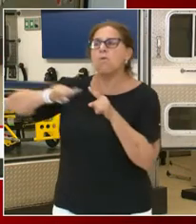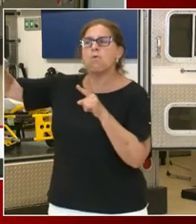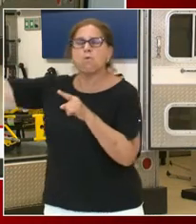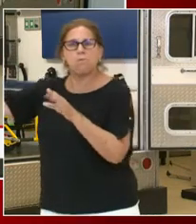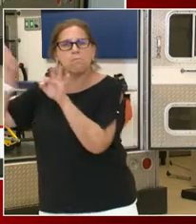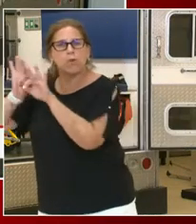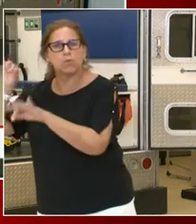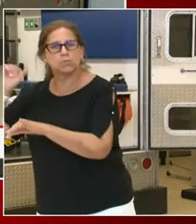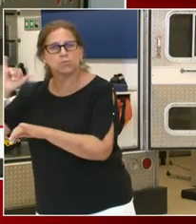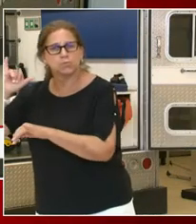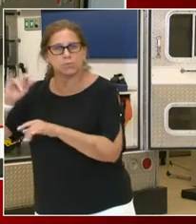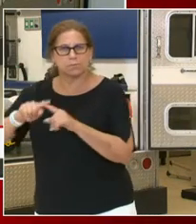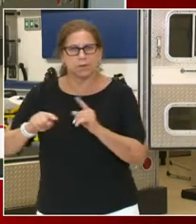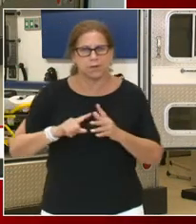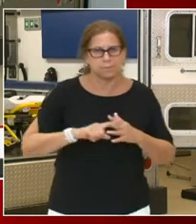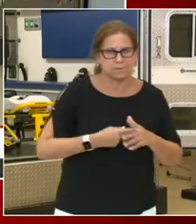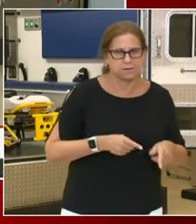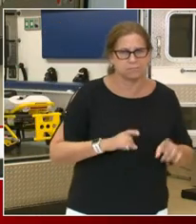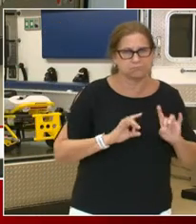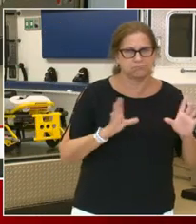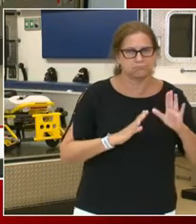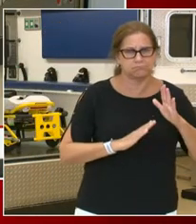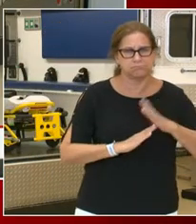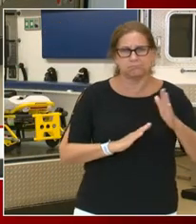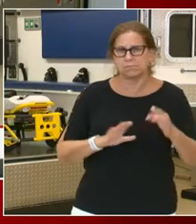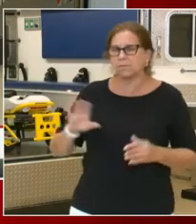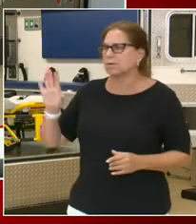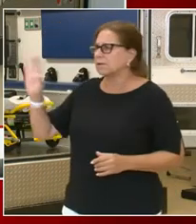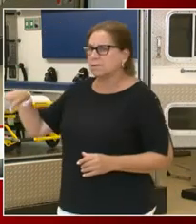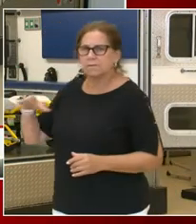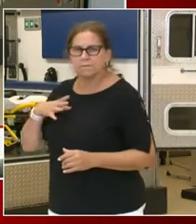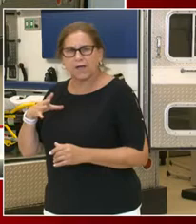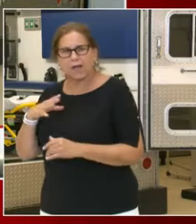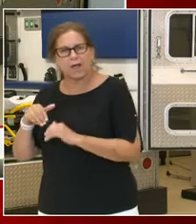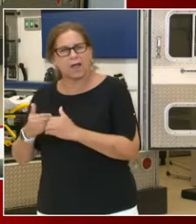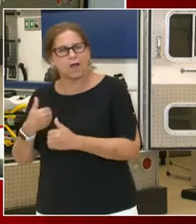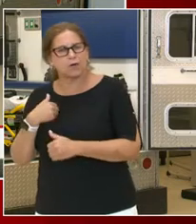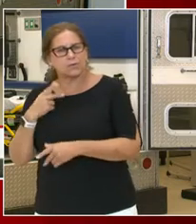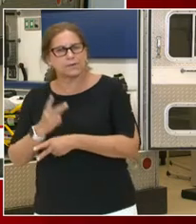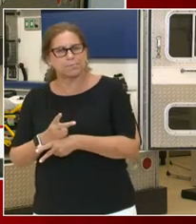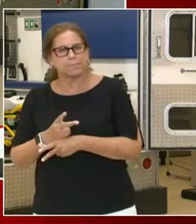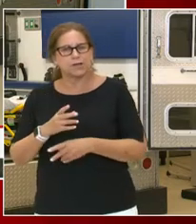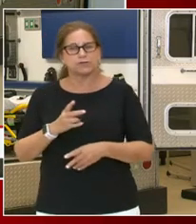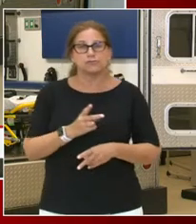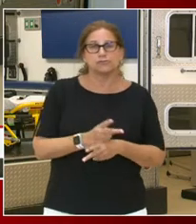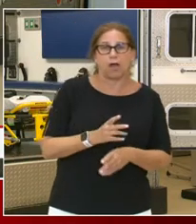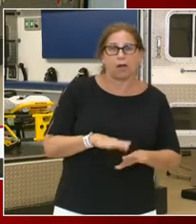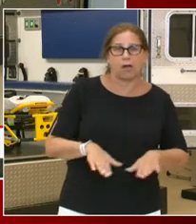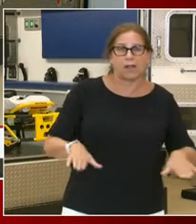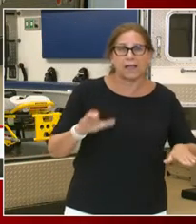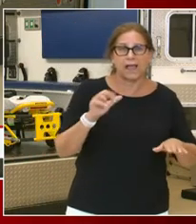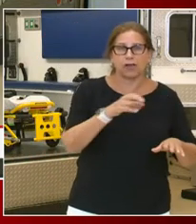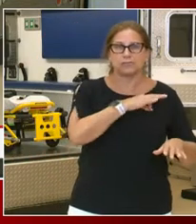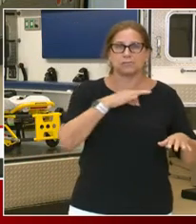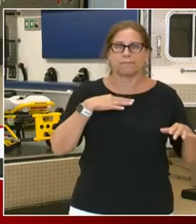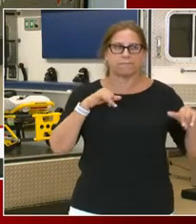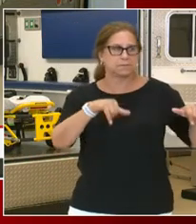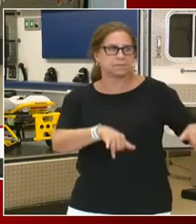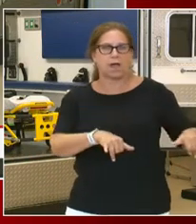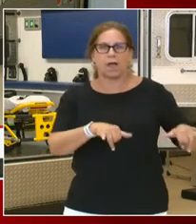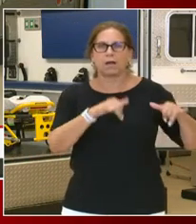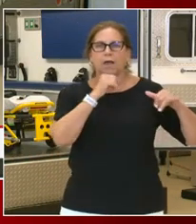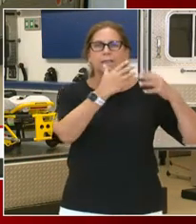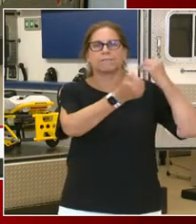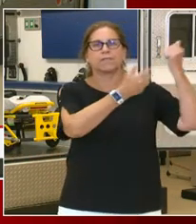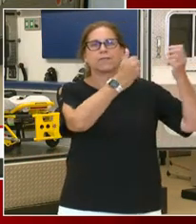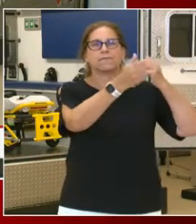can retain child care staff and ensure that we have the workforce going as DC is open, and we're excited to say DC is open, but